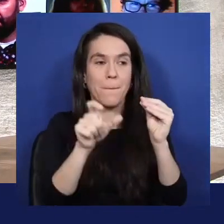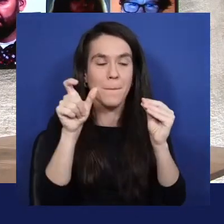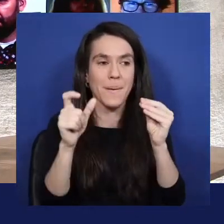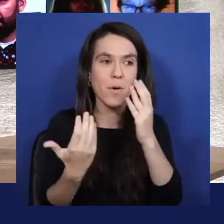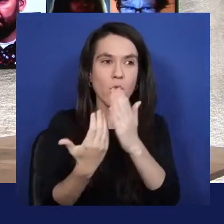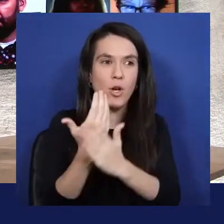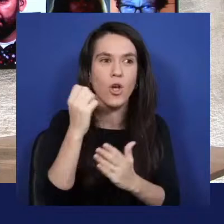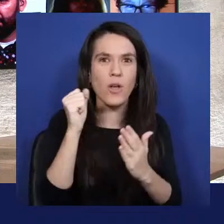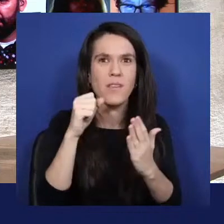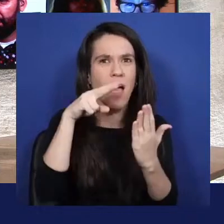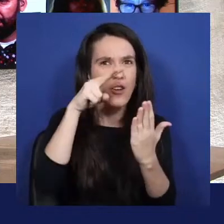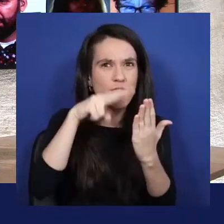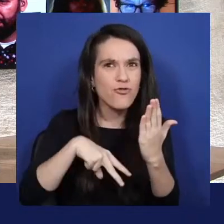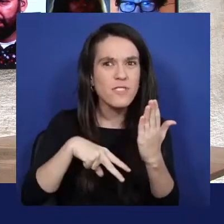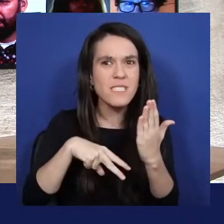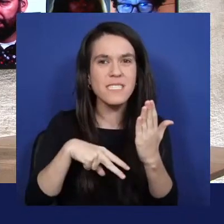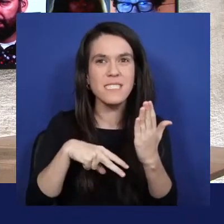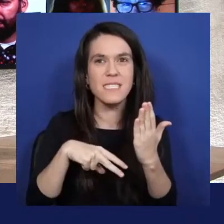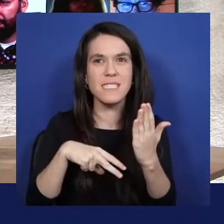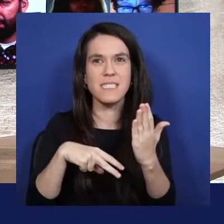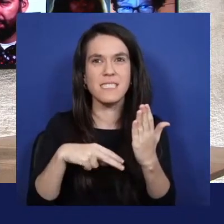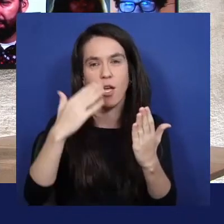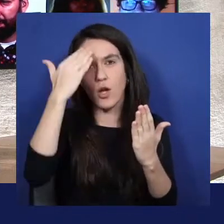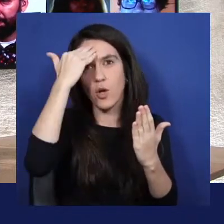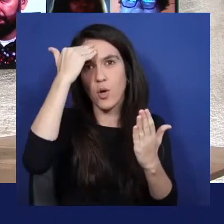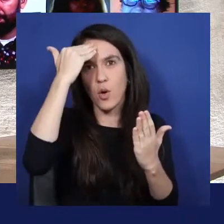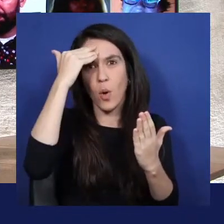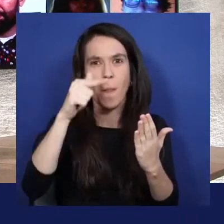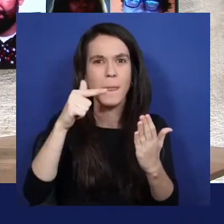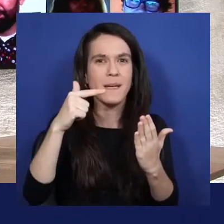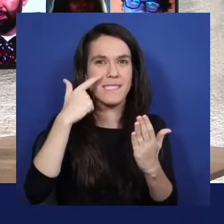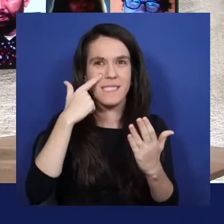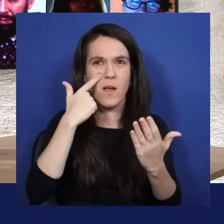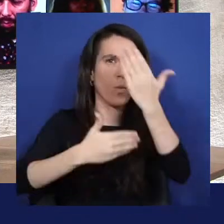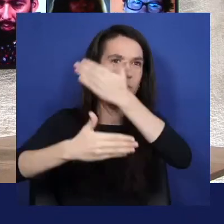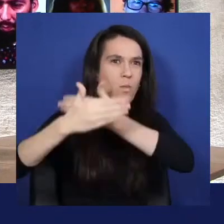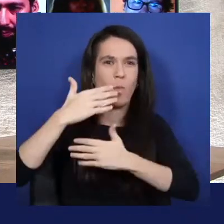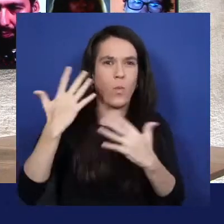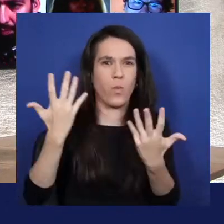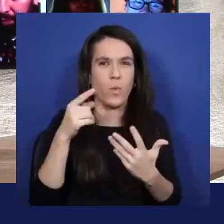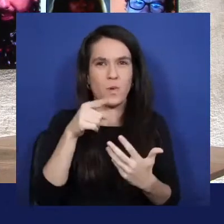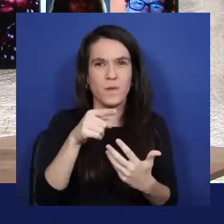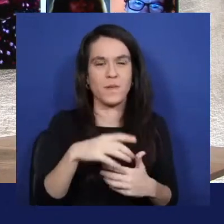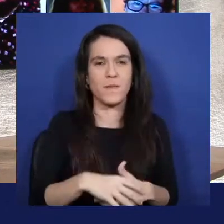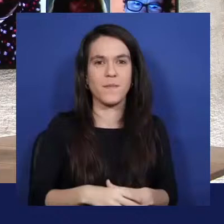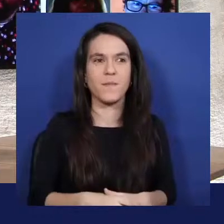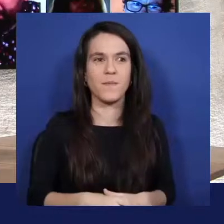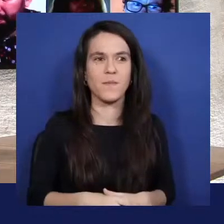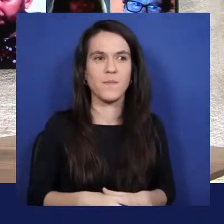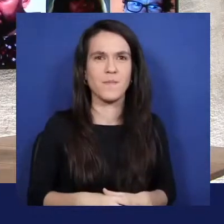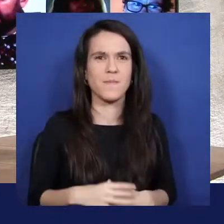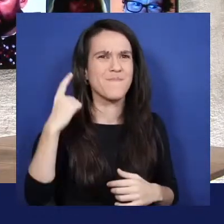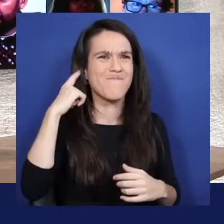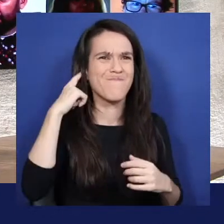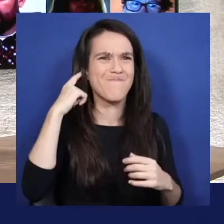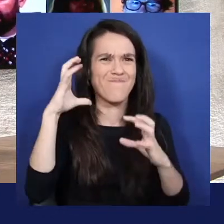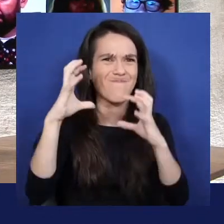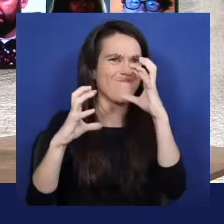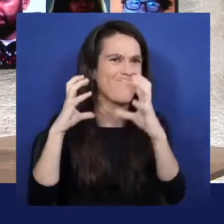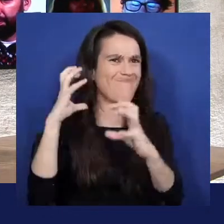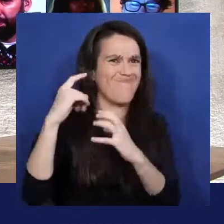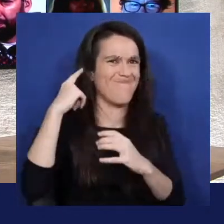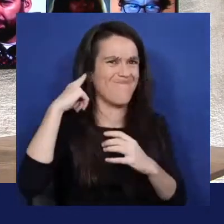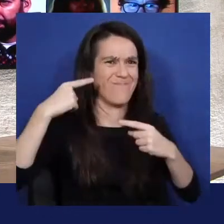get in touch with somebody who really knows the algorithms behind it, because I think that's always good to check. But the nice thing is that without